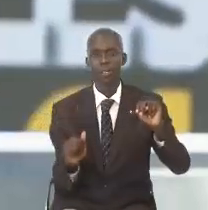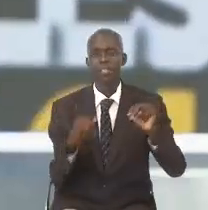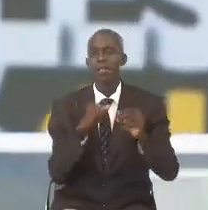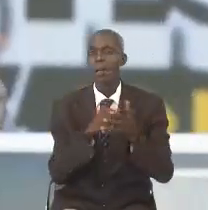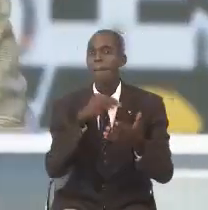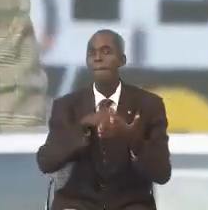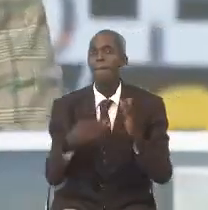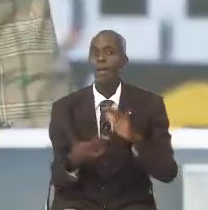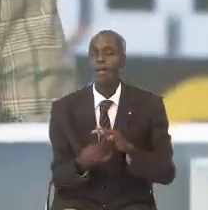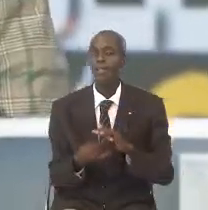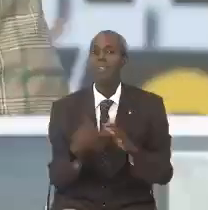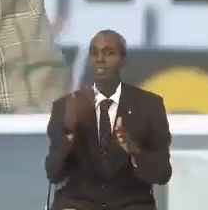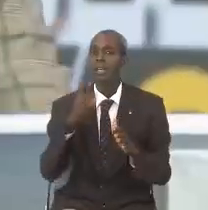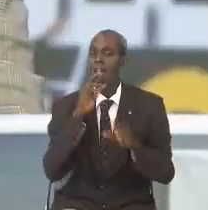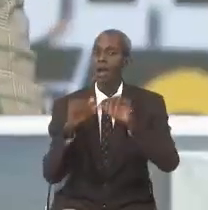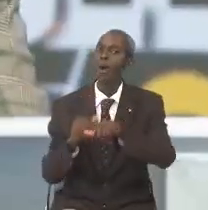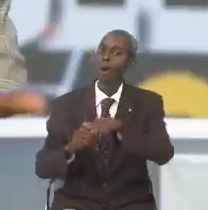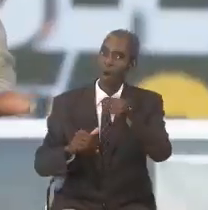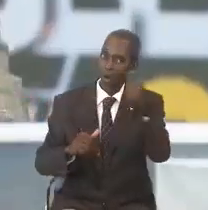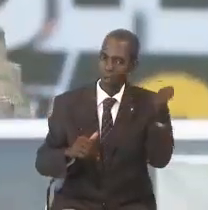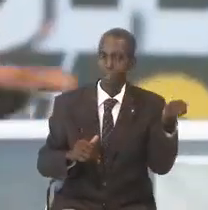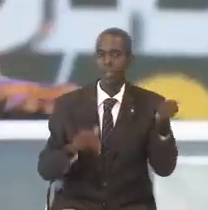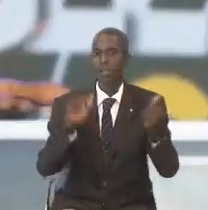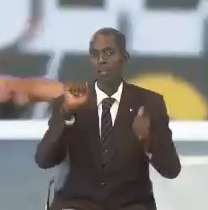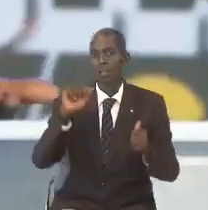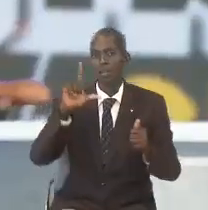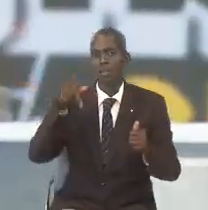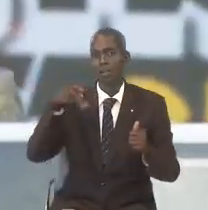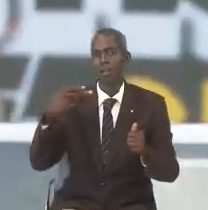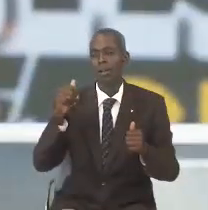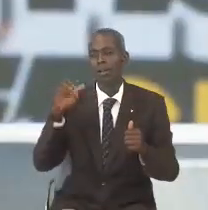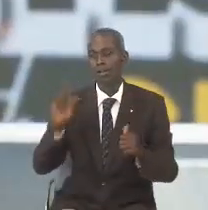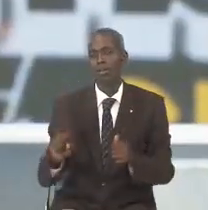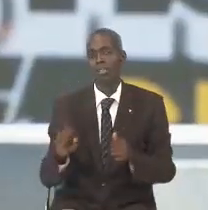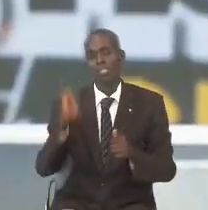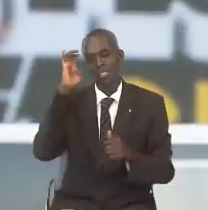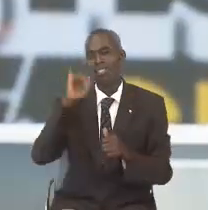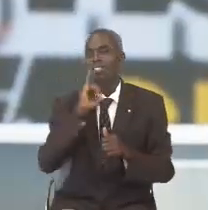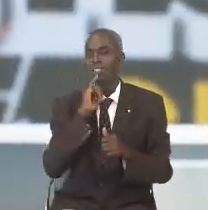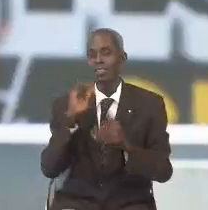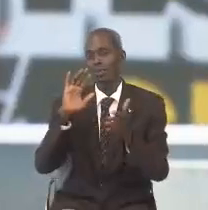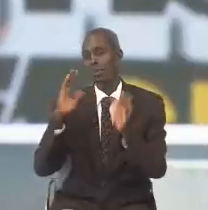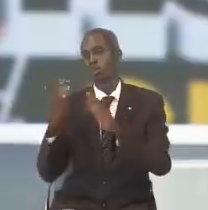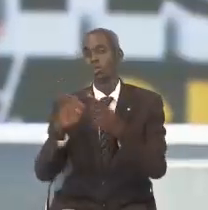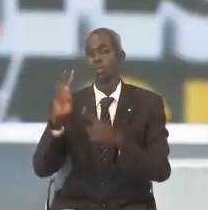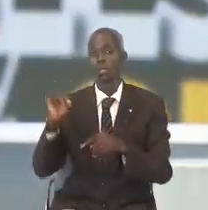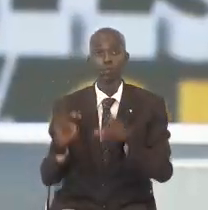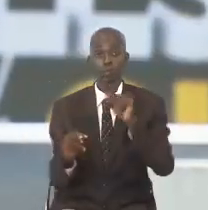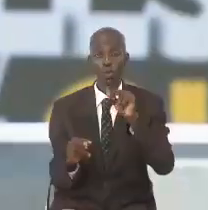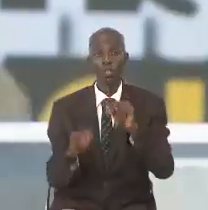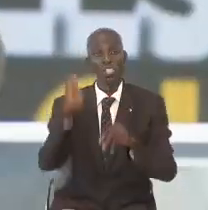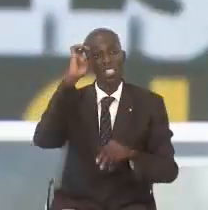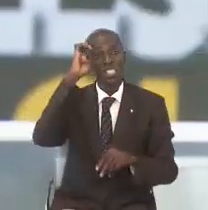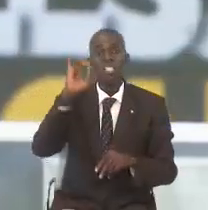are other Alphas, and he is like them. He is the Alpha and the